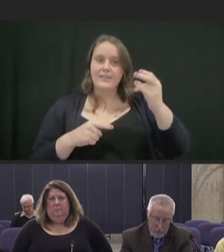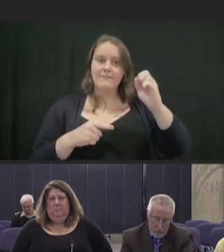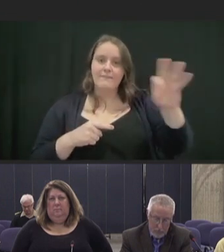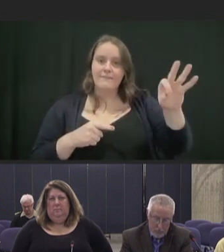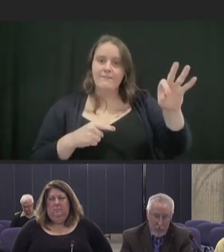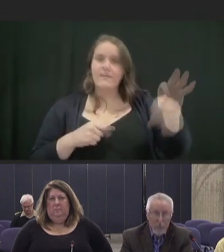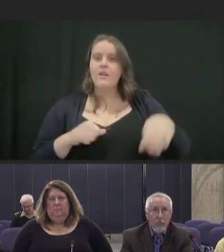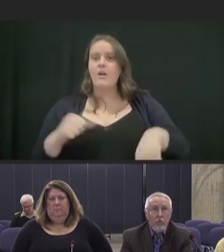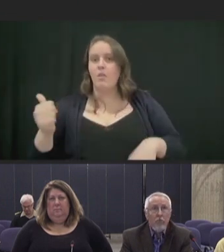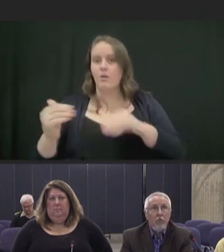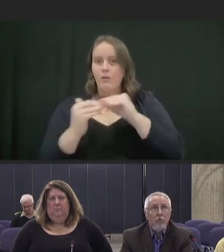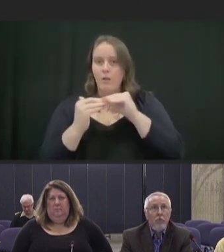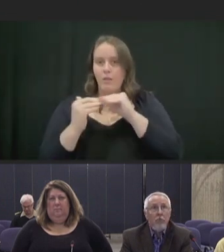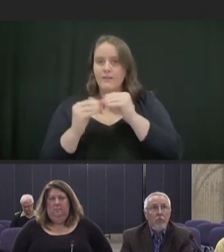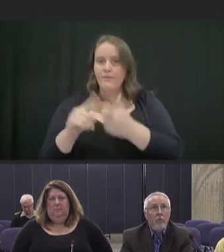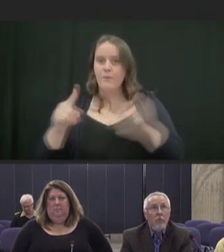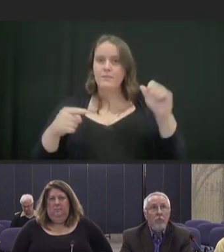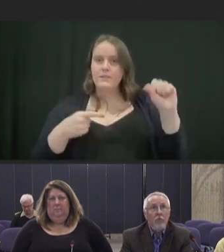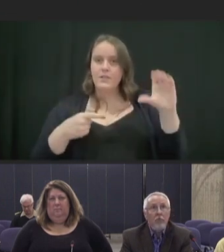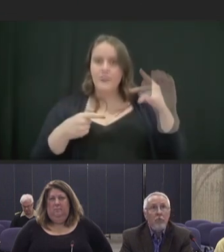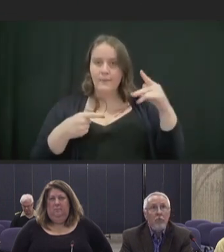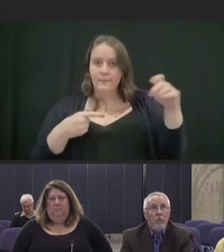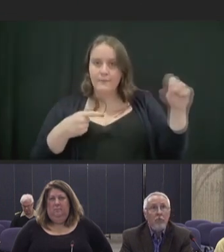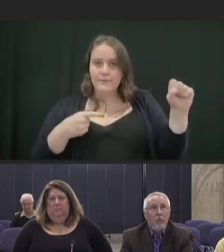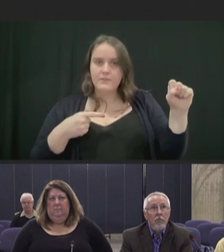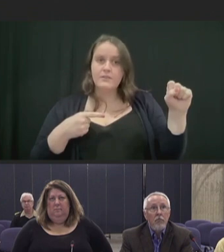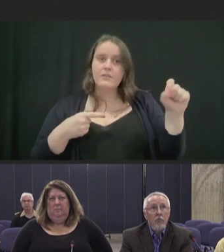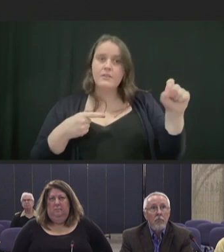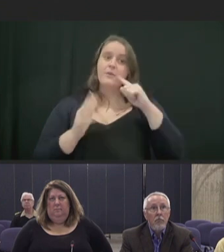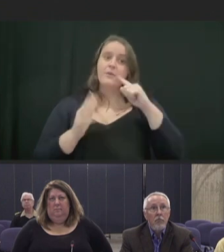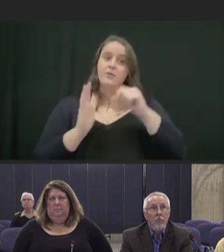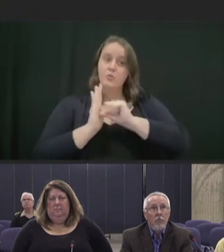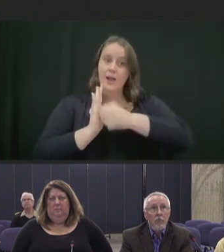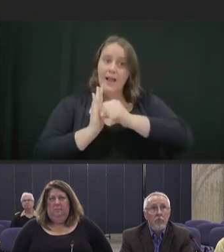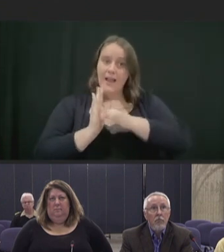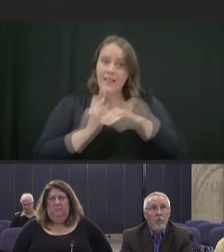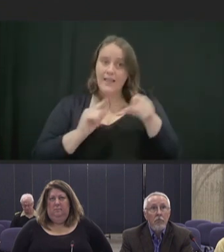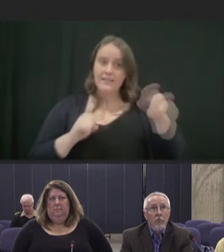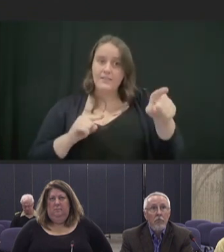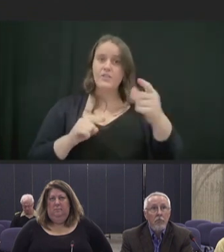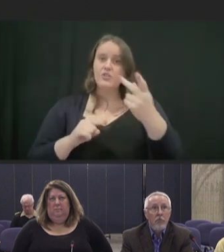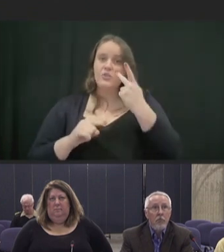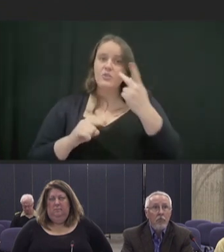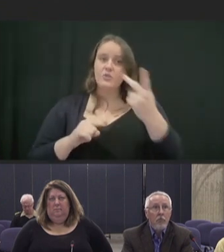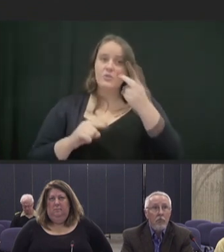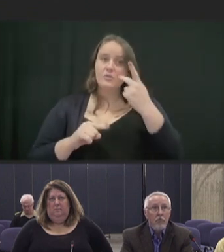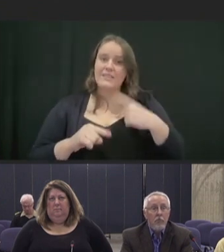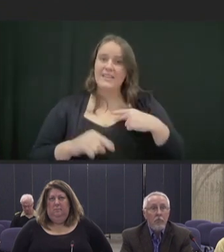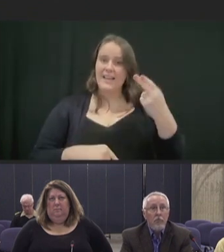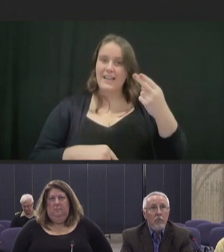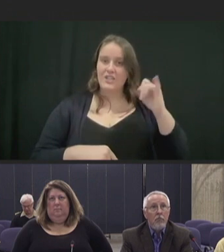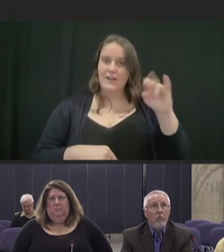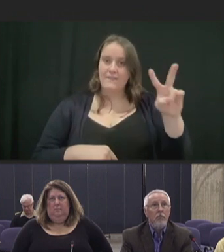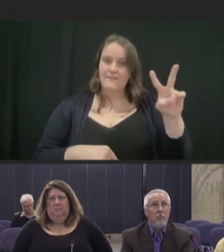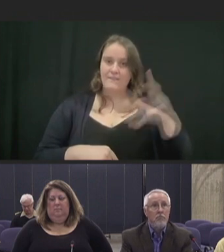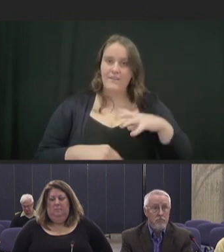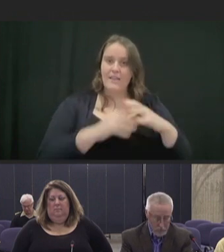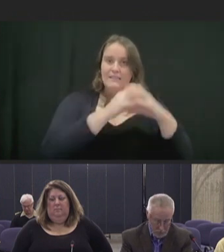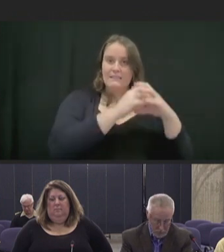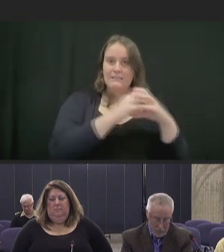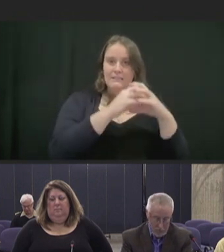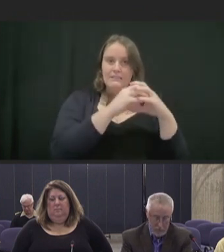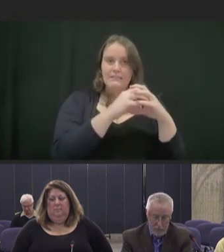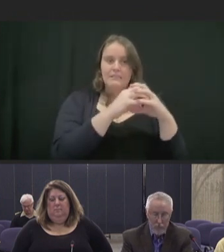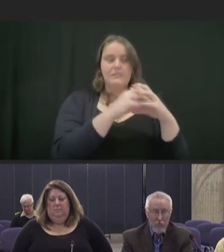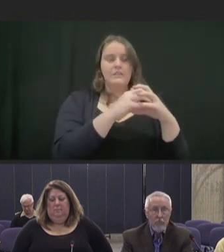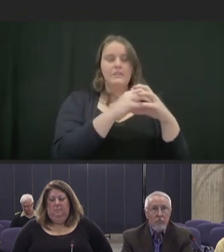So an example of that, and I'm highlighting here on the left, the spike protein of HIV, or envelope, that